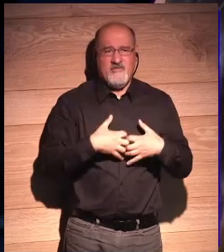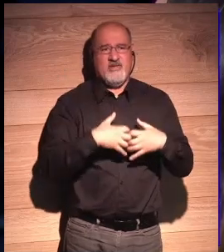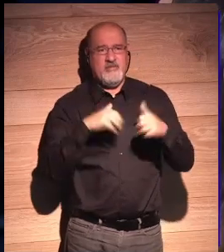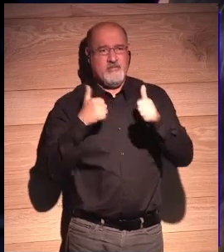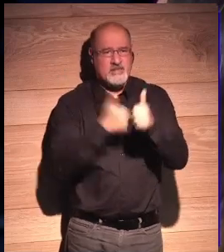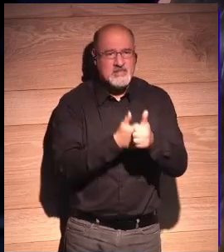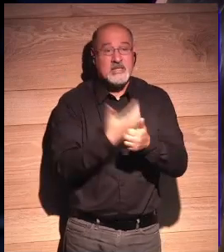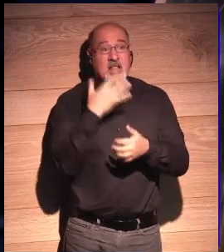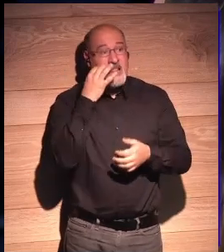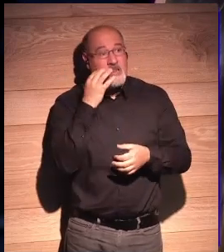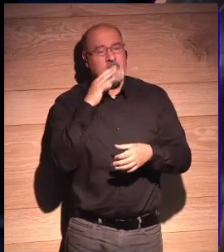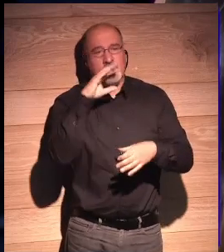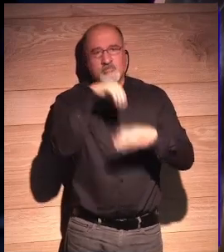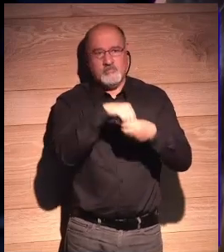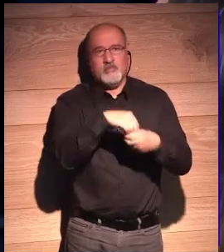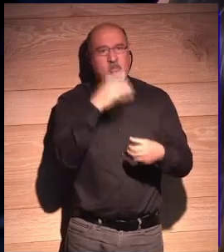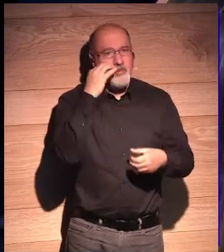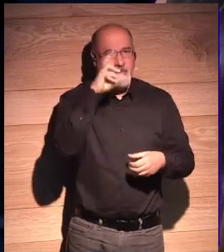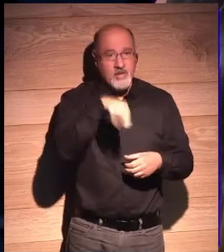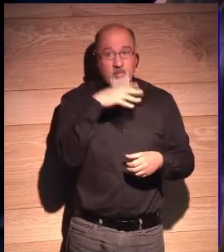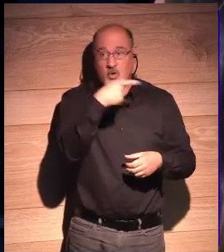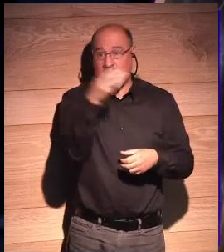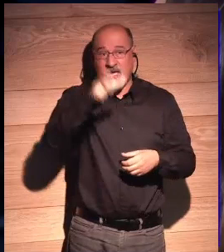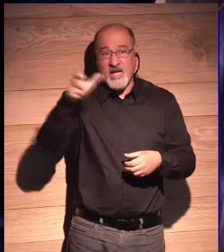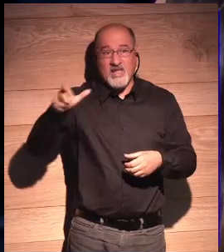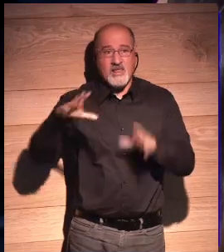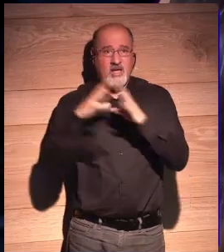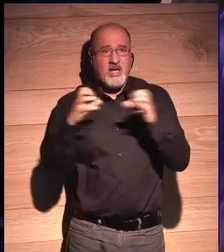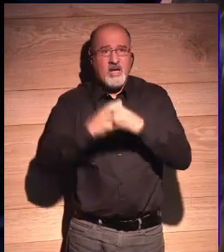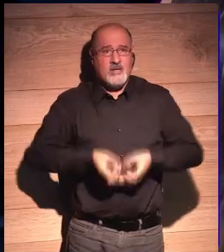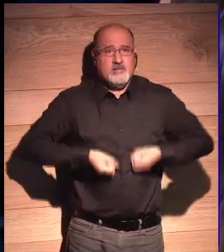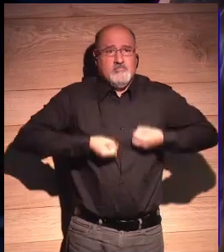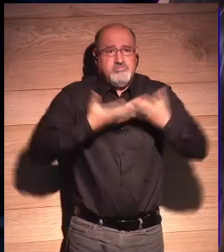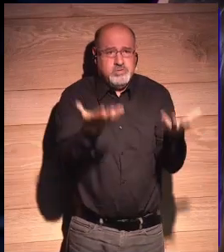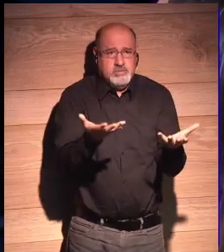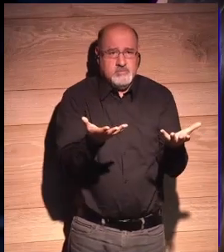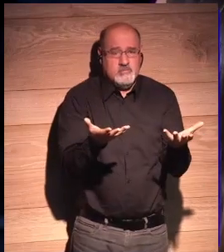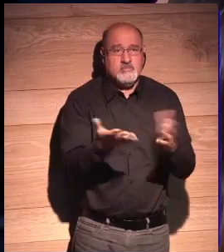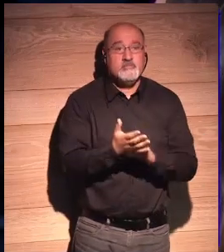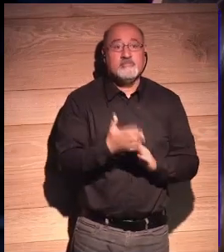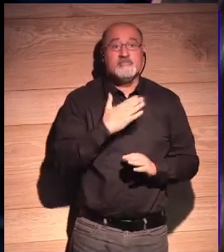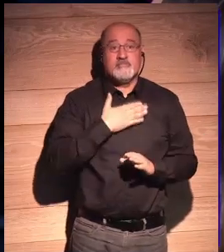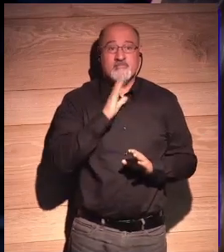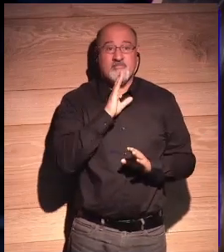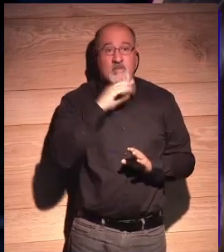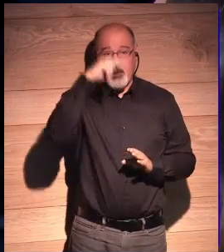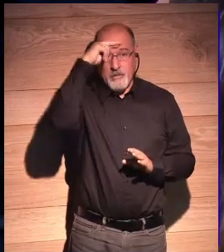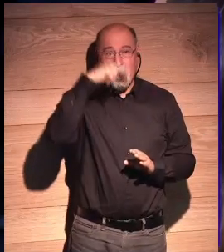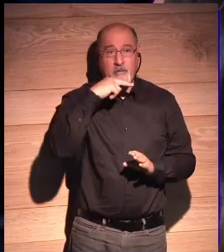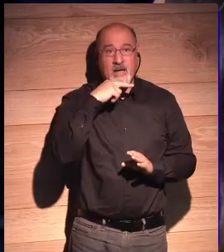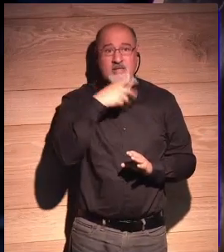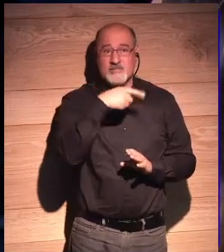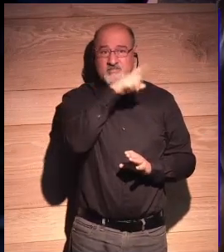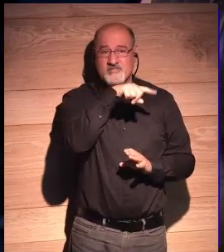to speak about. And I feel like the parents that came back from the war that were these film noir